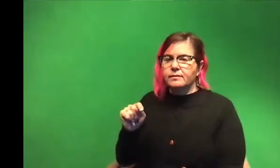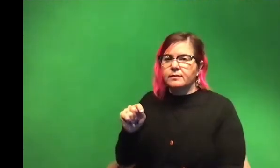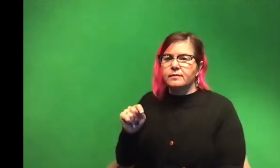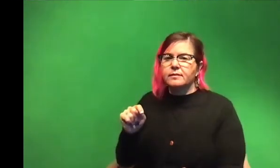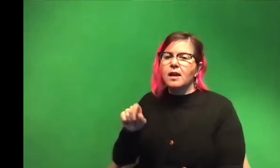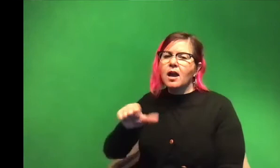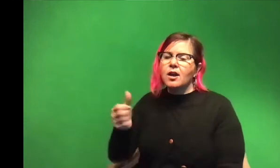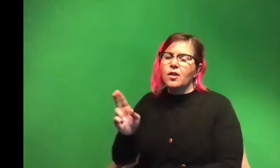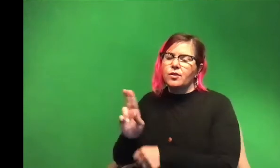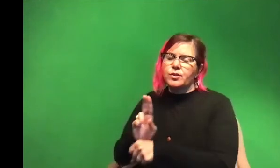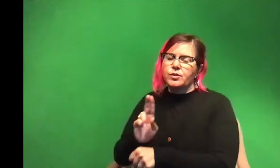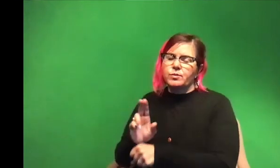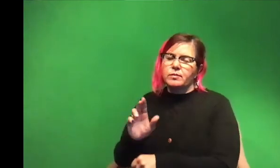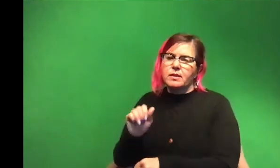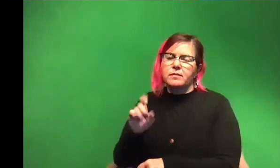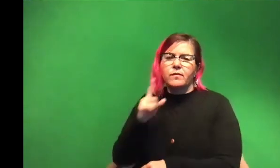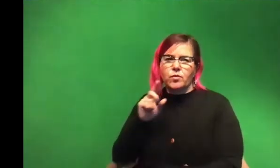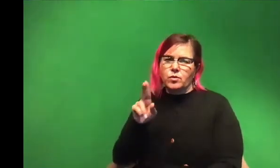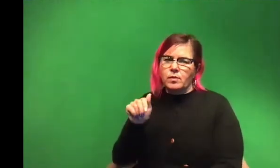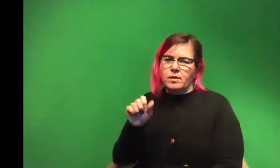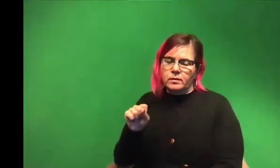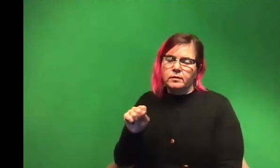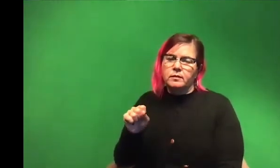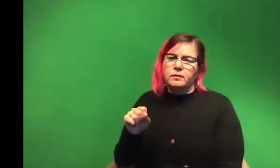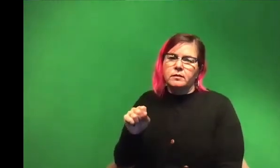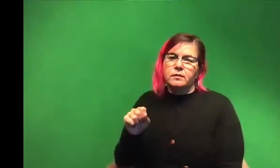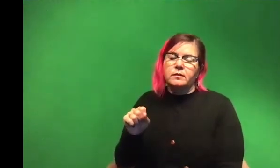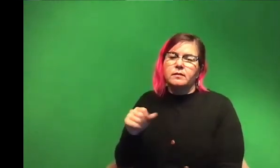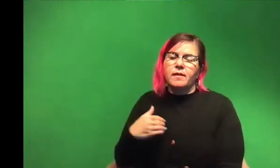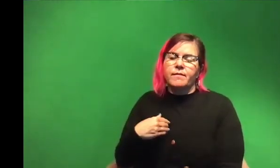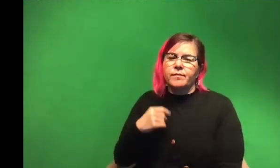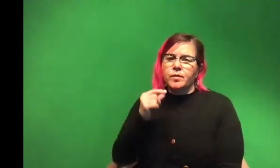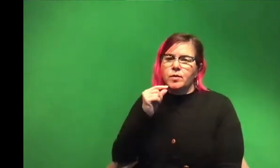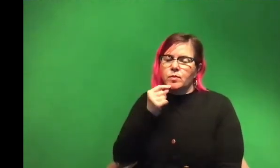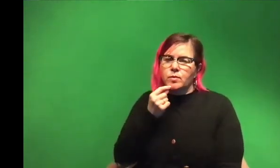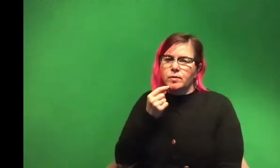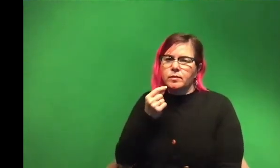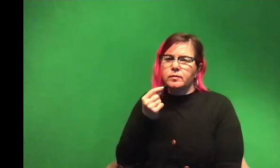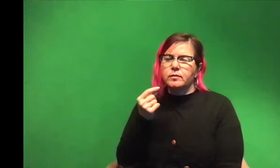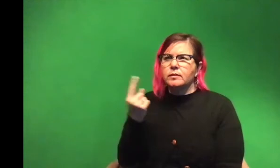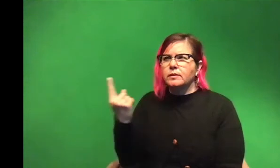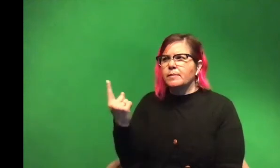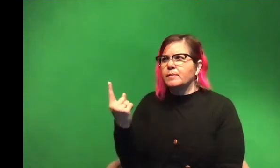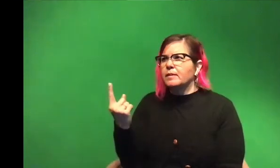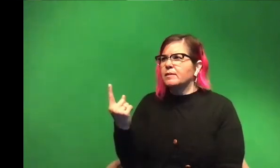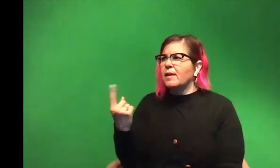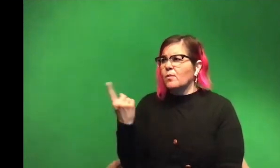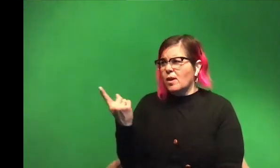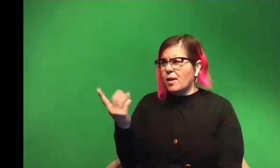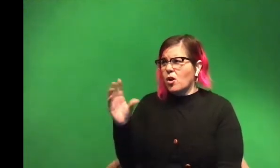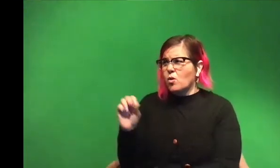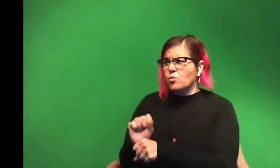use case for UAS. There's actually really cool, I want to say one of my colleagues